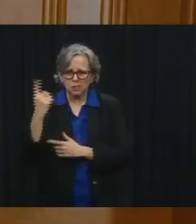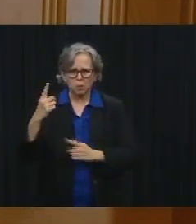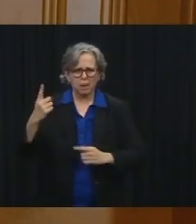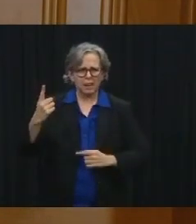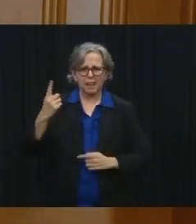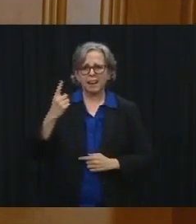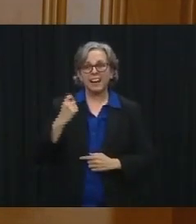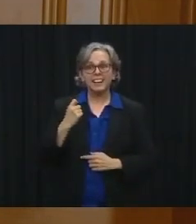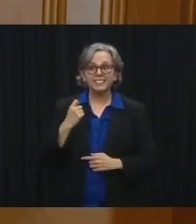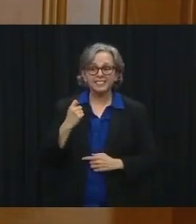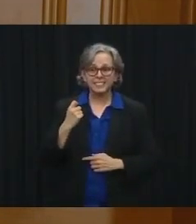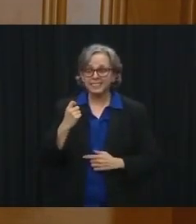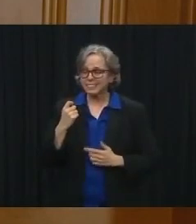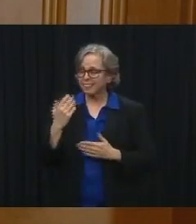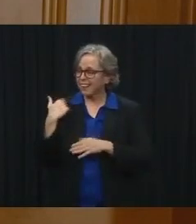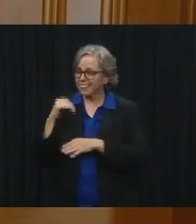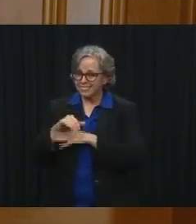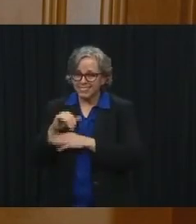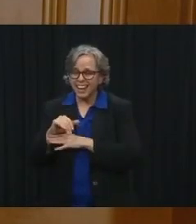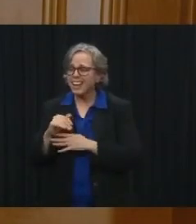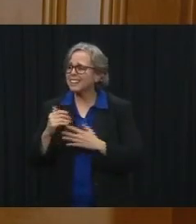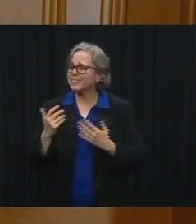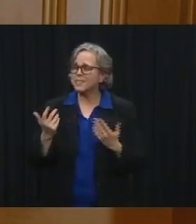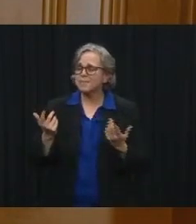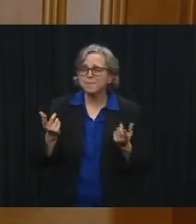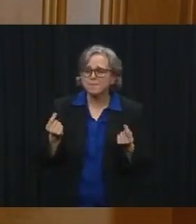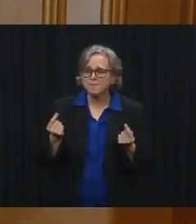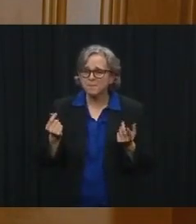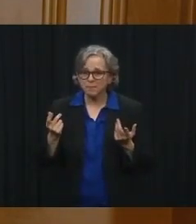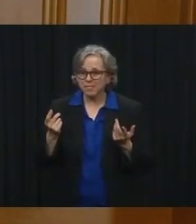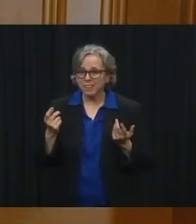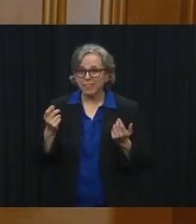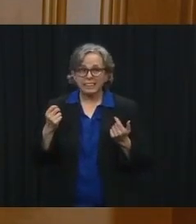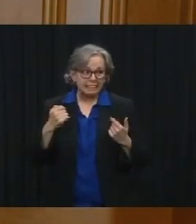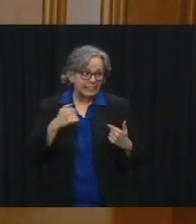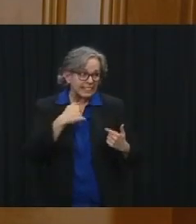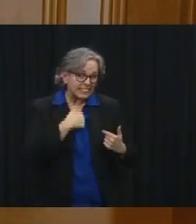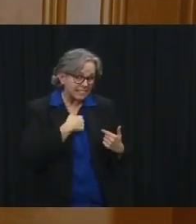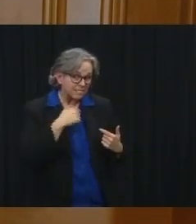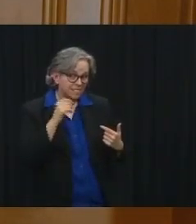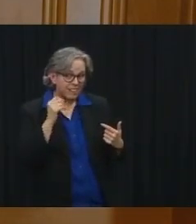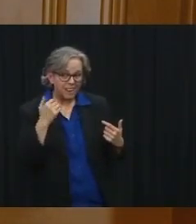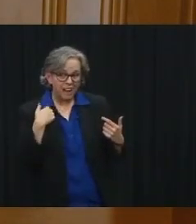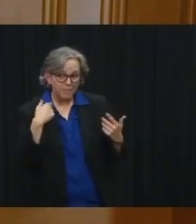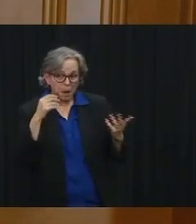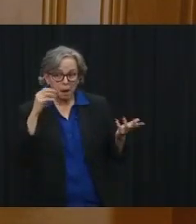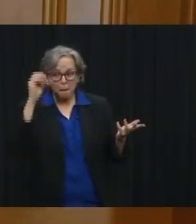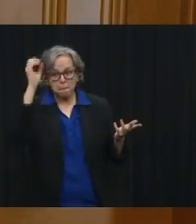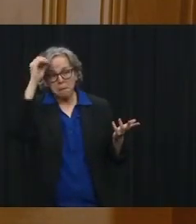if I had any reaction to some of the president's statements yesterday.